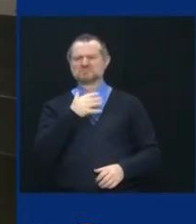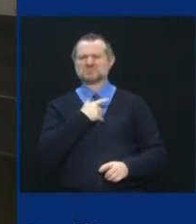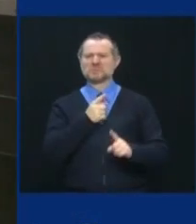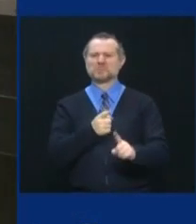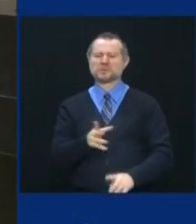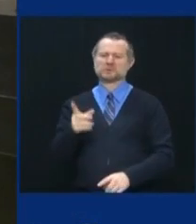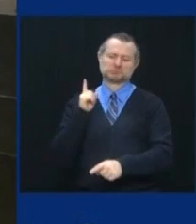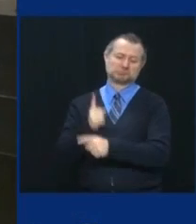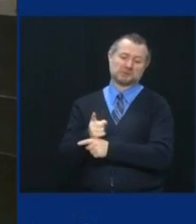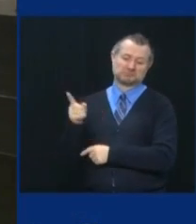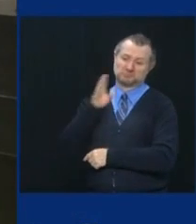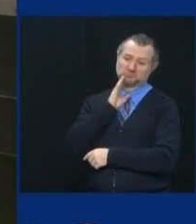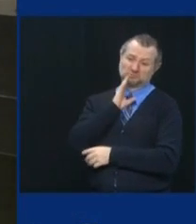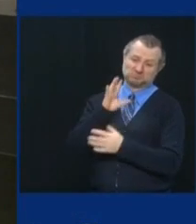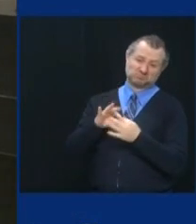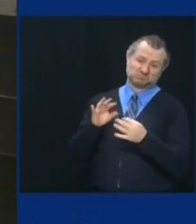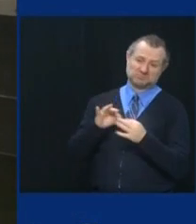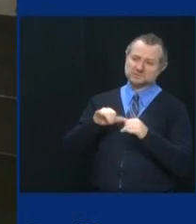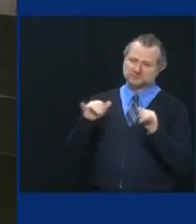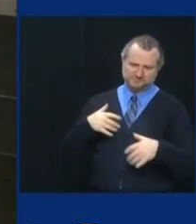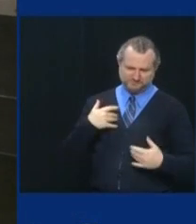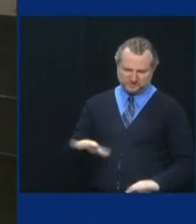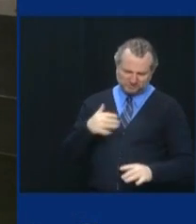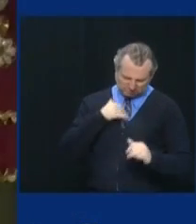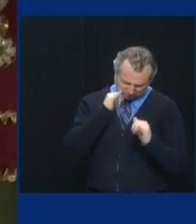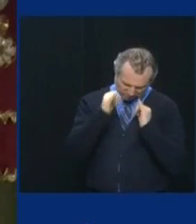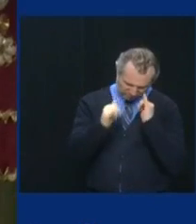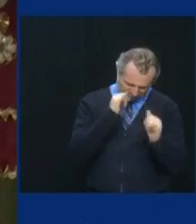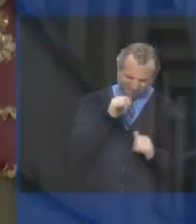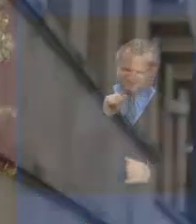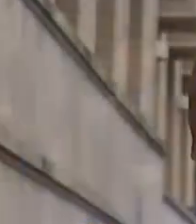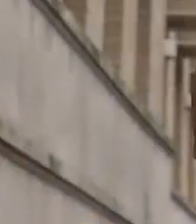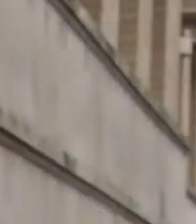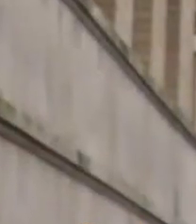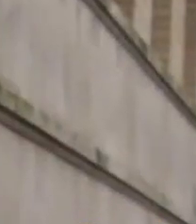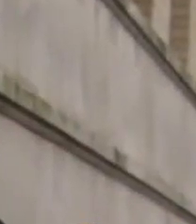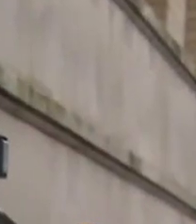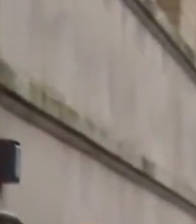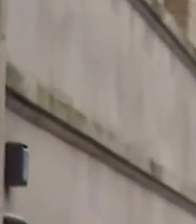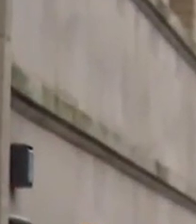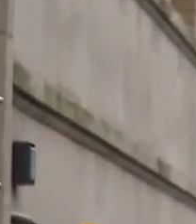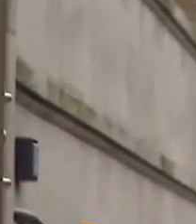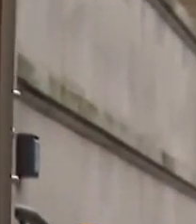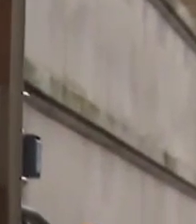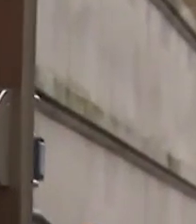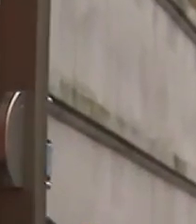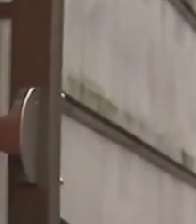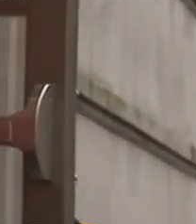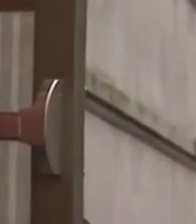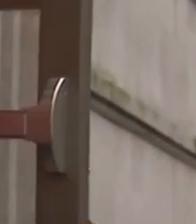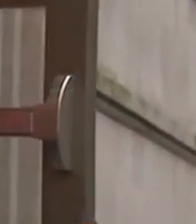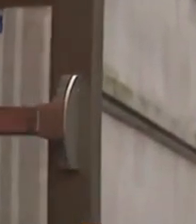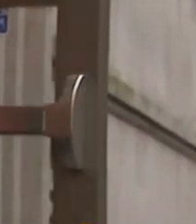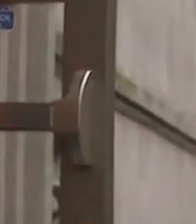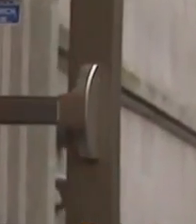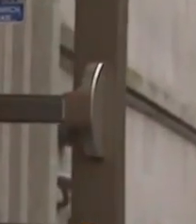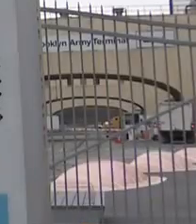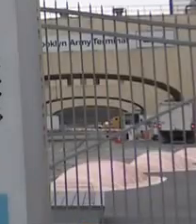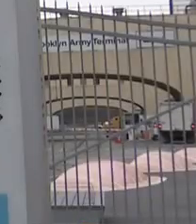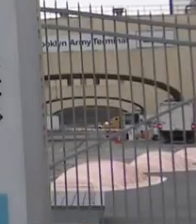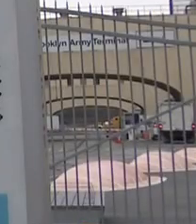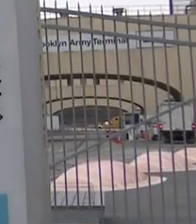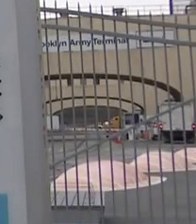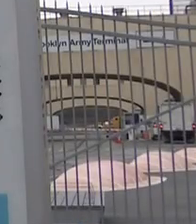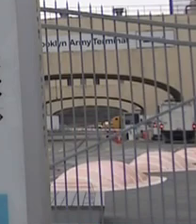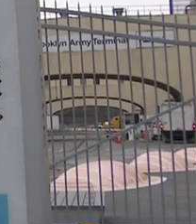others. I've spoken to several of the hospital CEOs. They need to be aggressive. Those who want to get a vaccine will have to practice patience, because